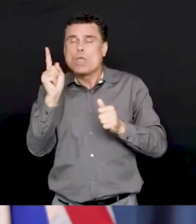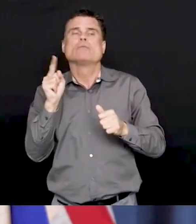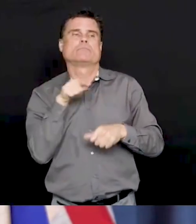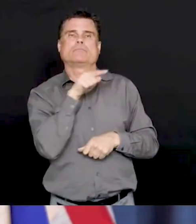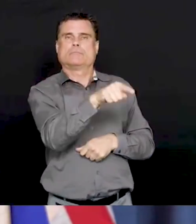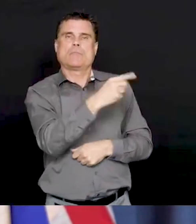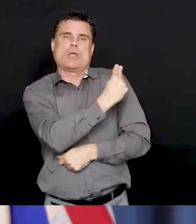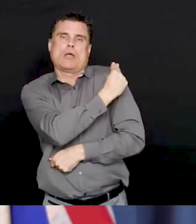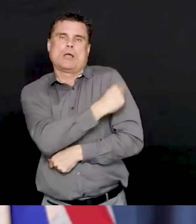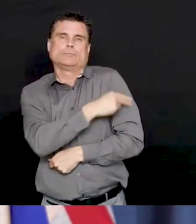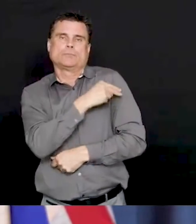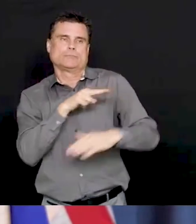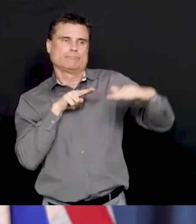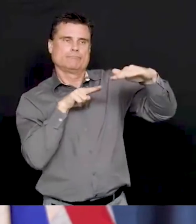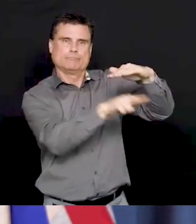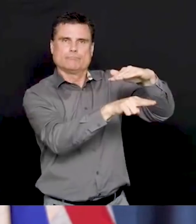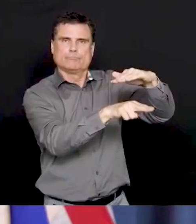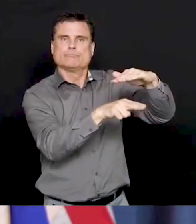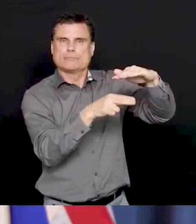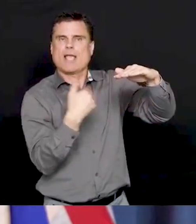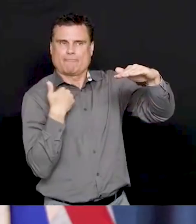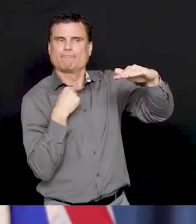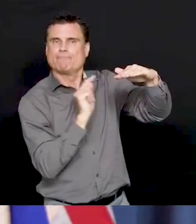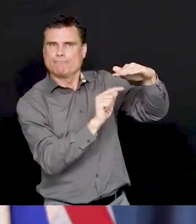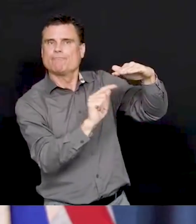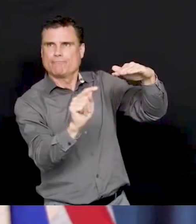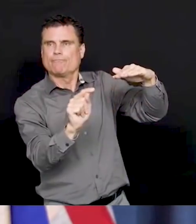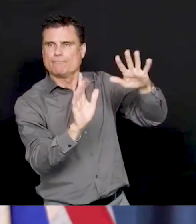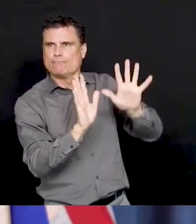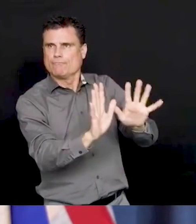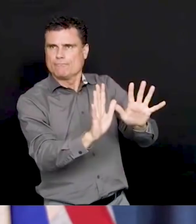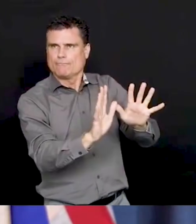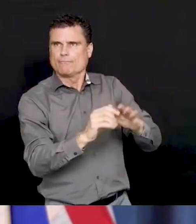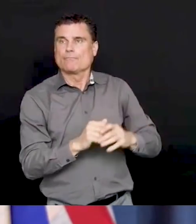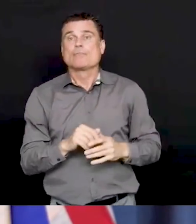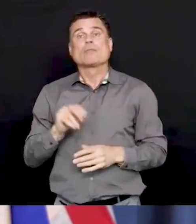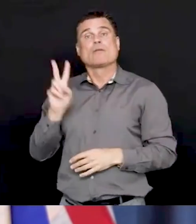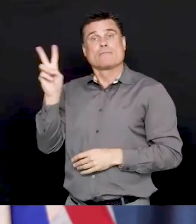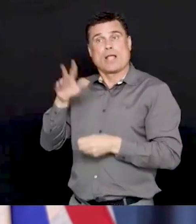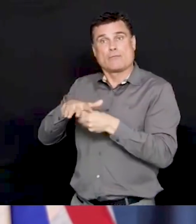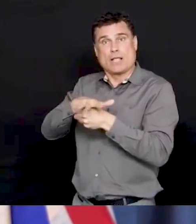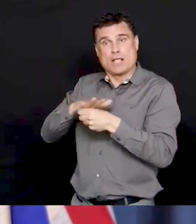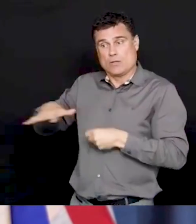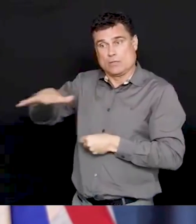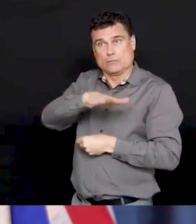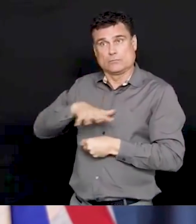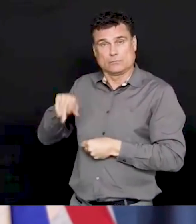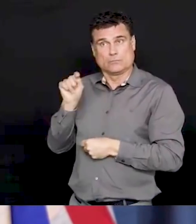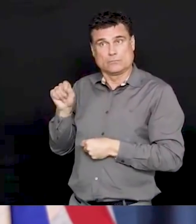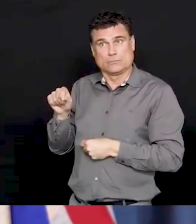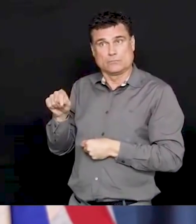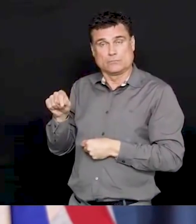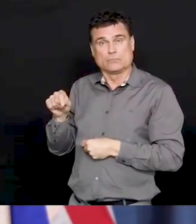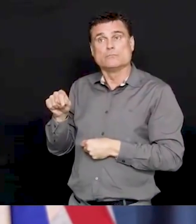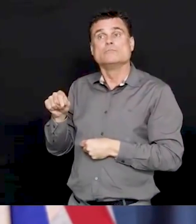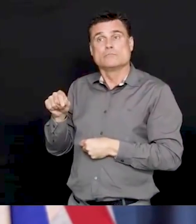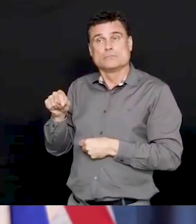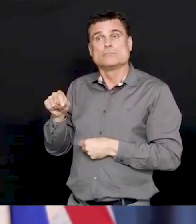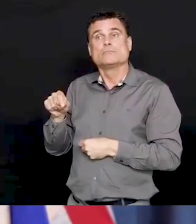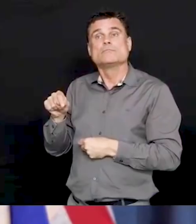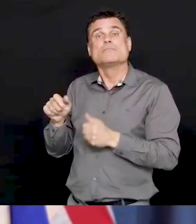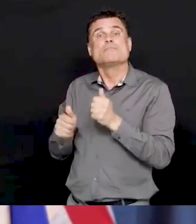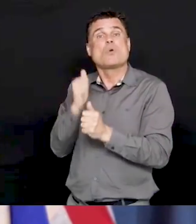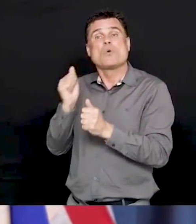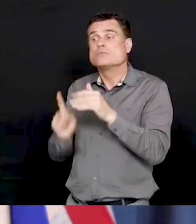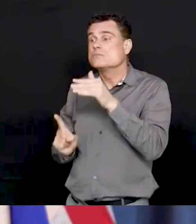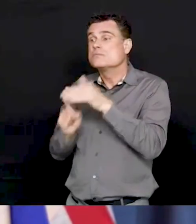outbreak, particularly in Vancouver and the Lower Mainland, has been focused on long-term care homes. So focusing our attention on making